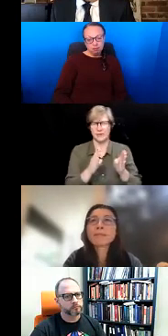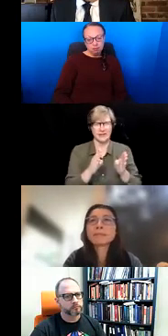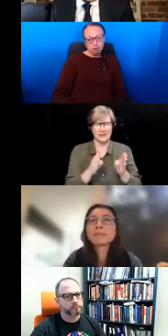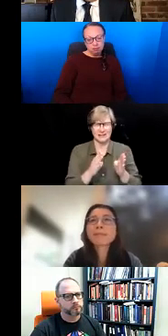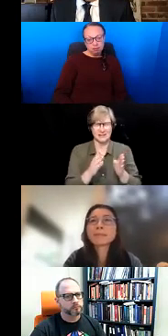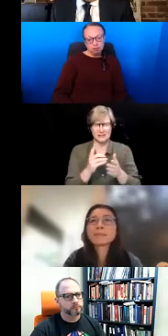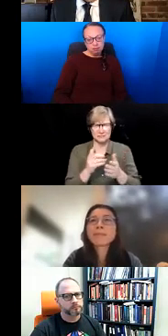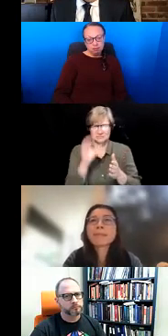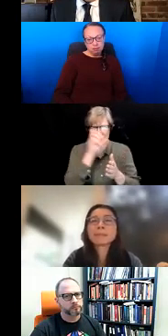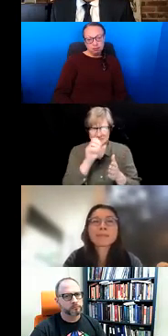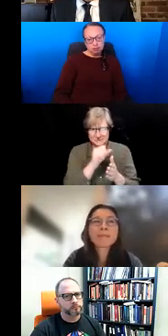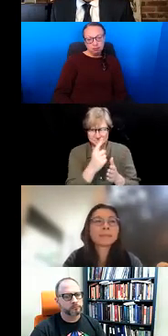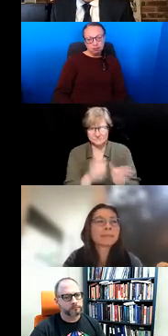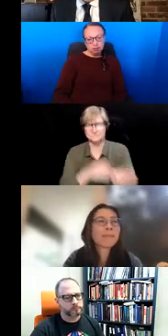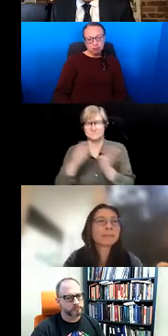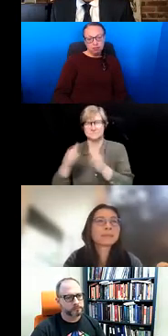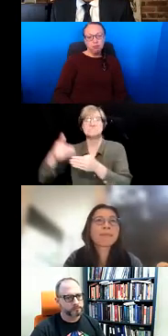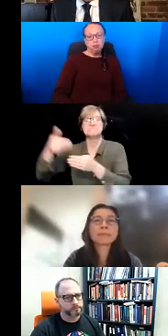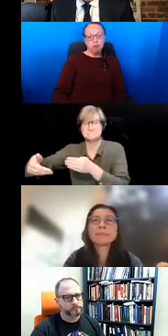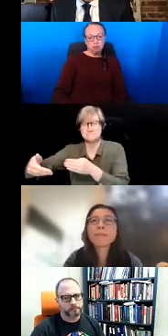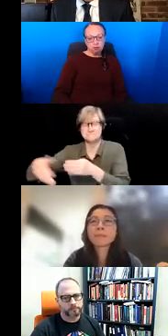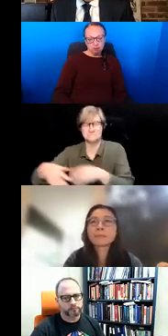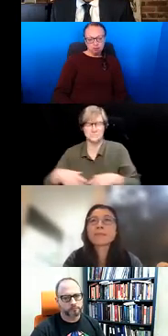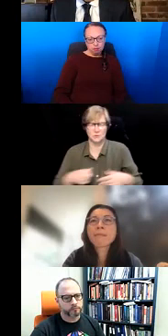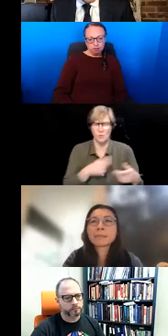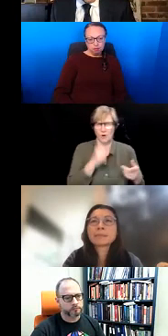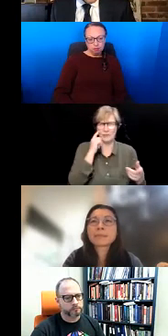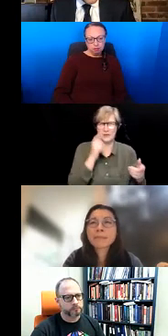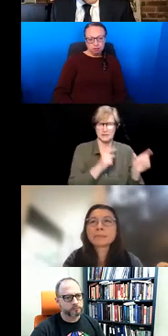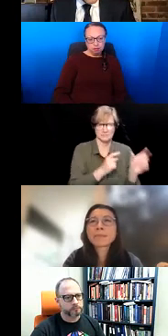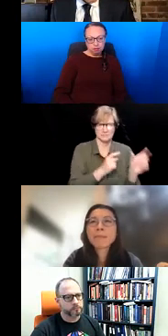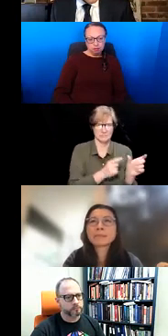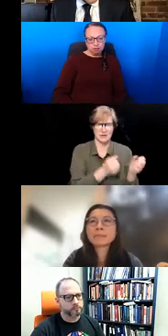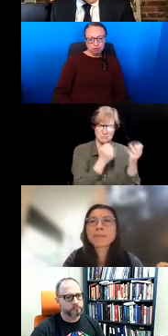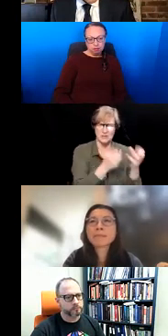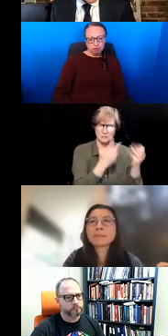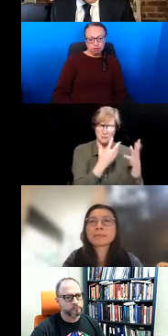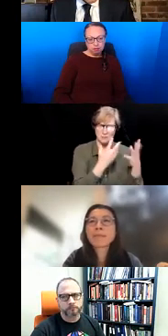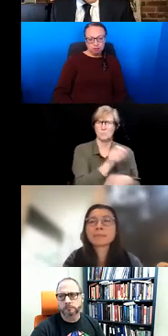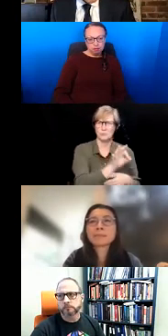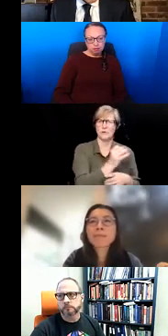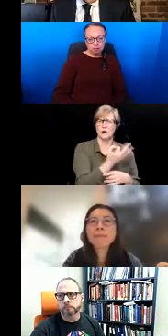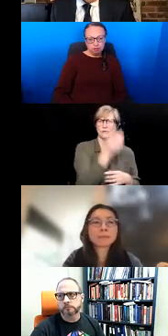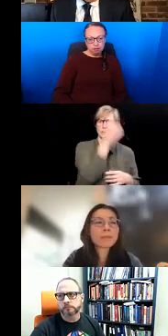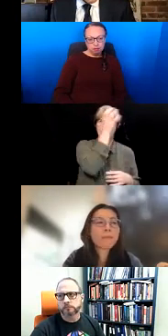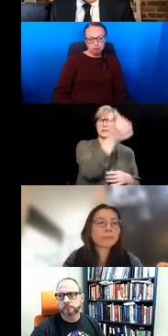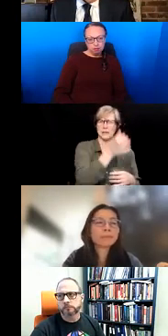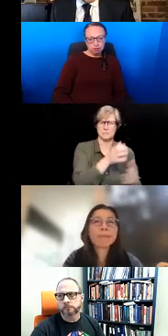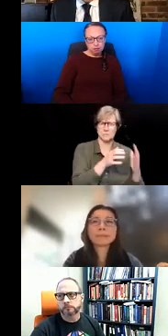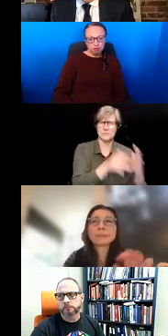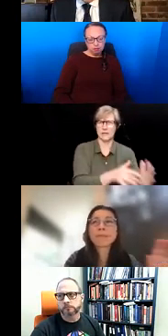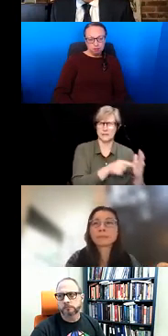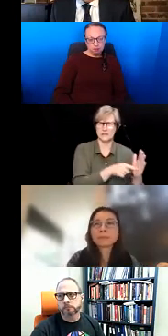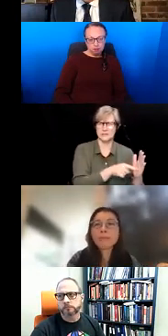numerous encouraging proof of concept studies. I hope I've demonstrated that, but I think it's insufficient data to